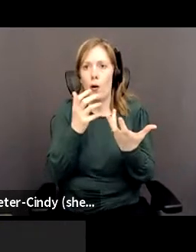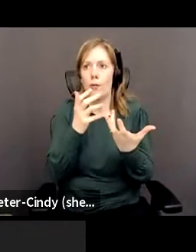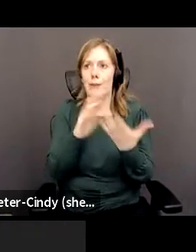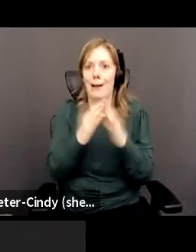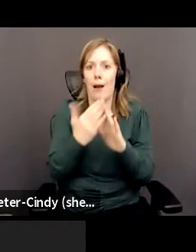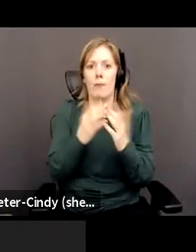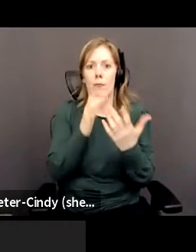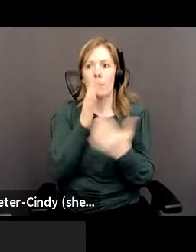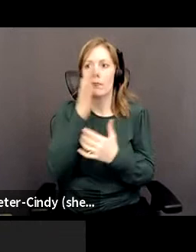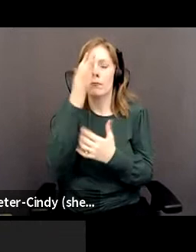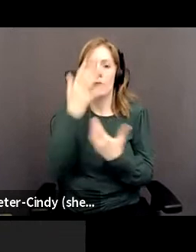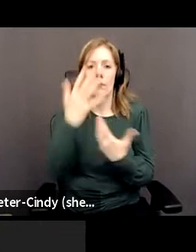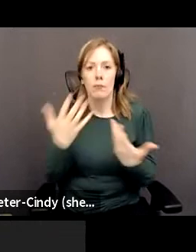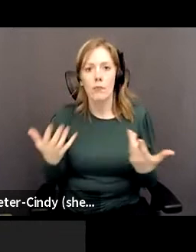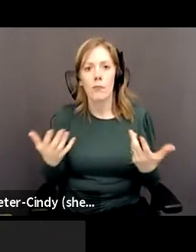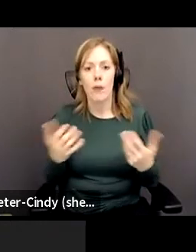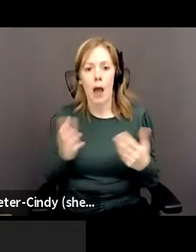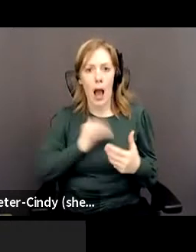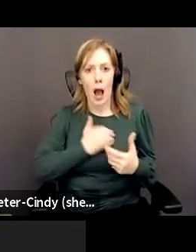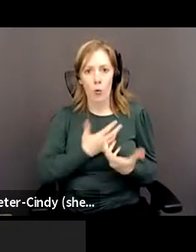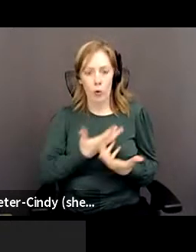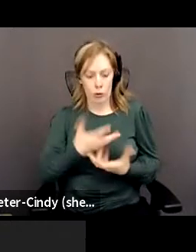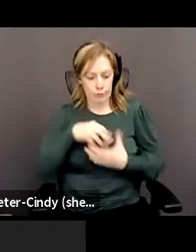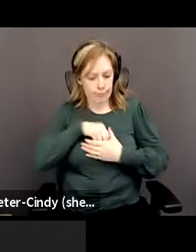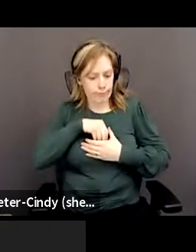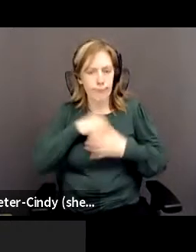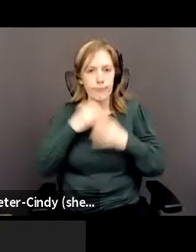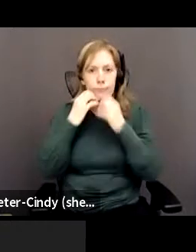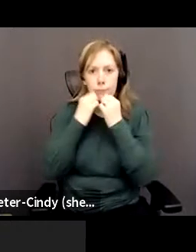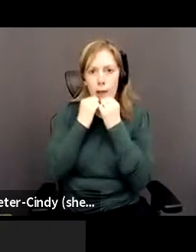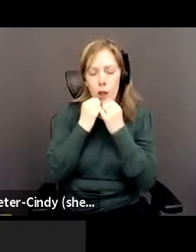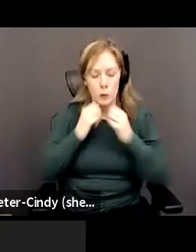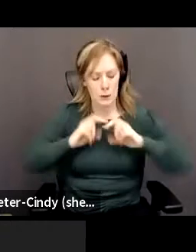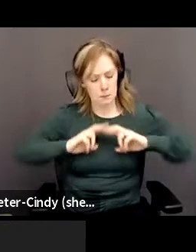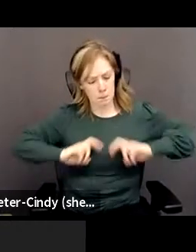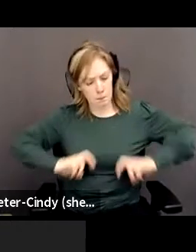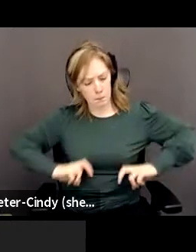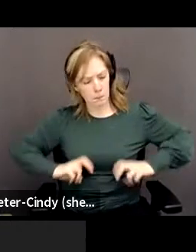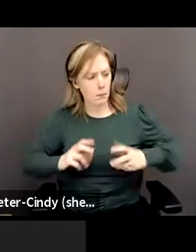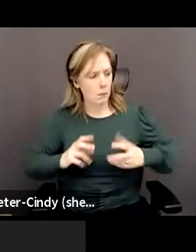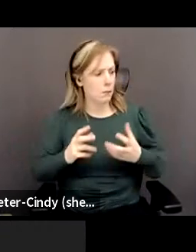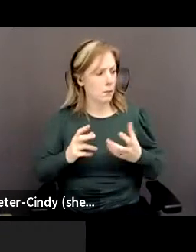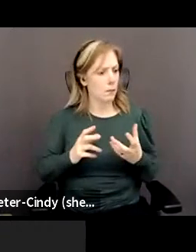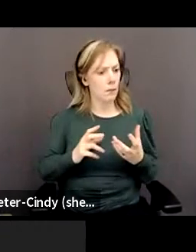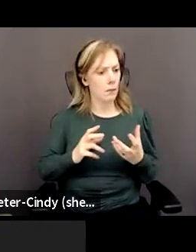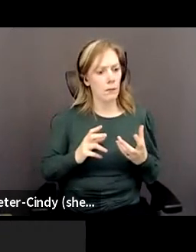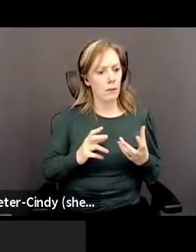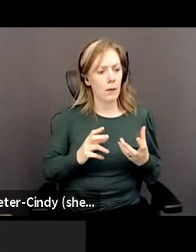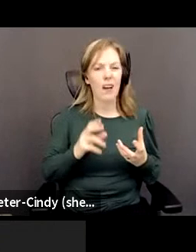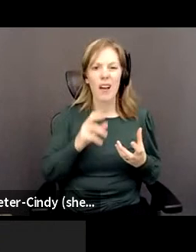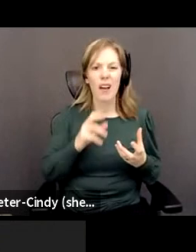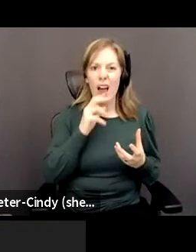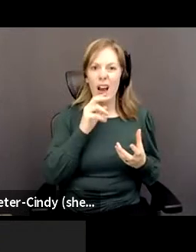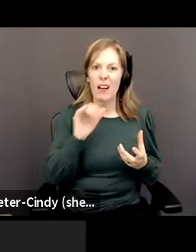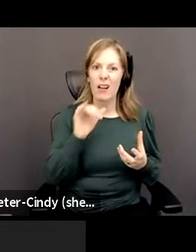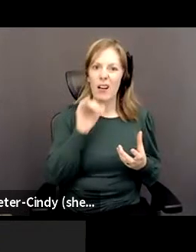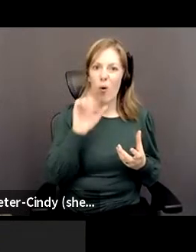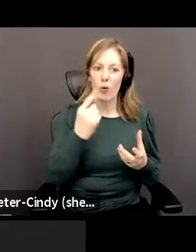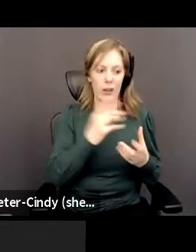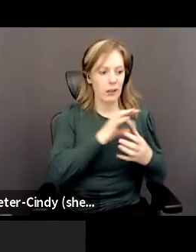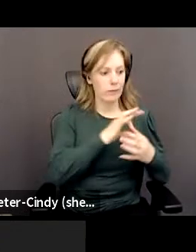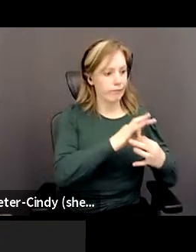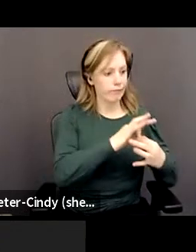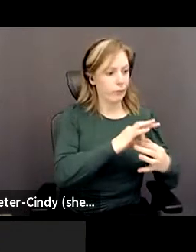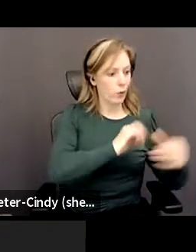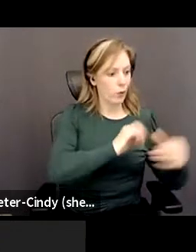to reevaluate how do we want to relate. And when I say relate, I say on the one hand, how do we want to relate with each other, but also how do we want